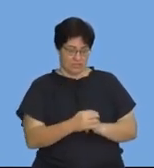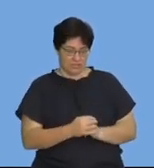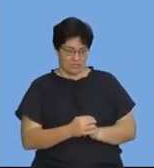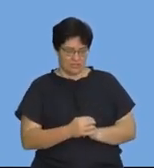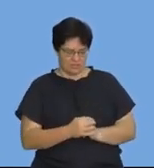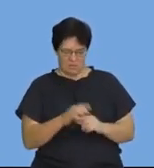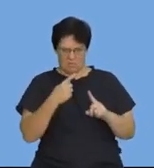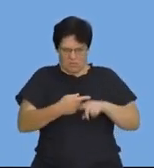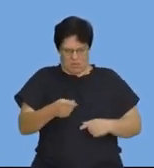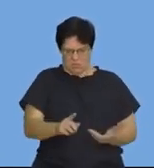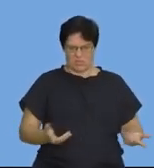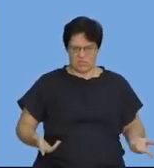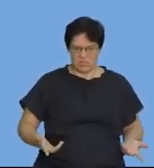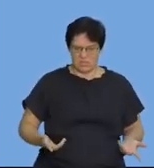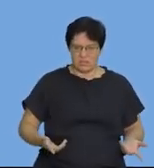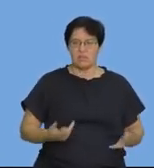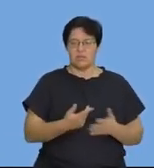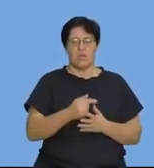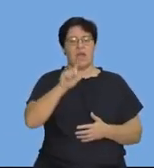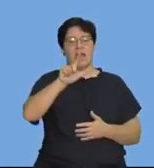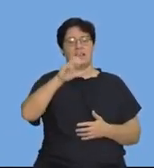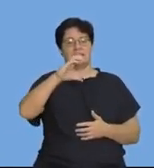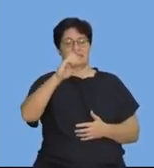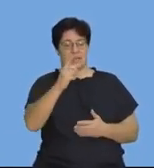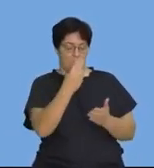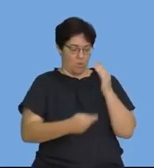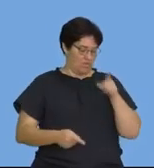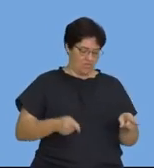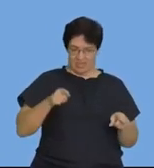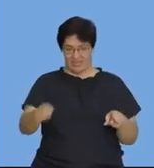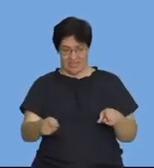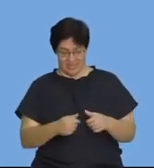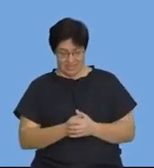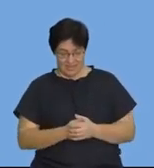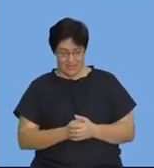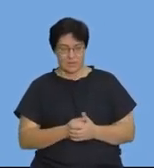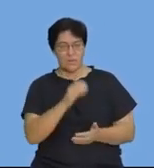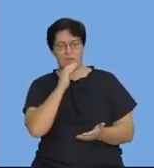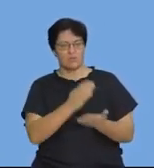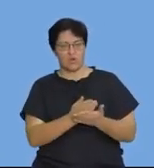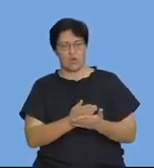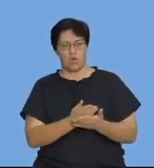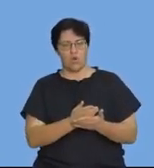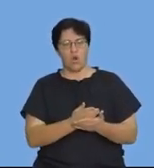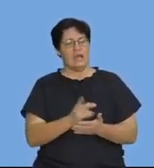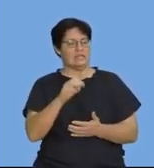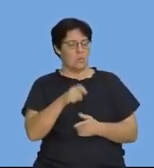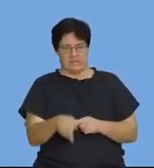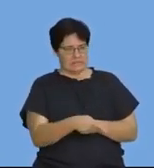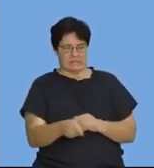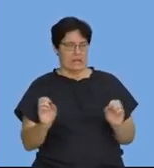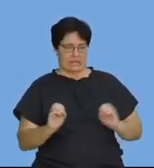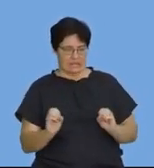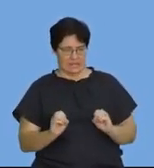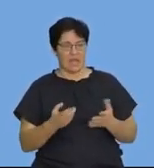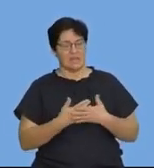are we multiplying by? The LCD on both sides. We are making sure that we don't have any denominators, and then we